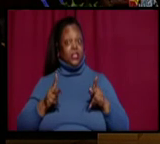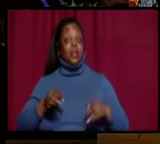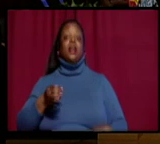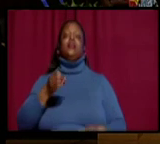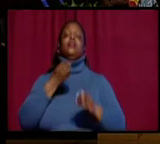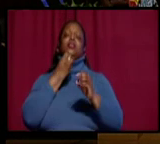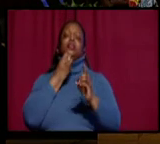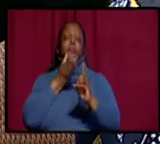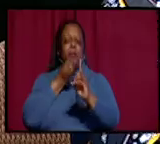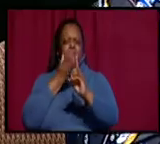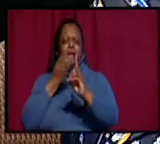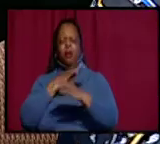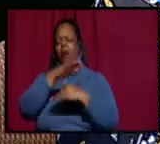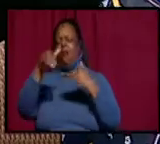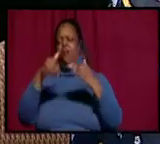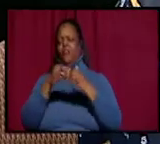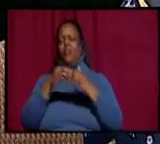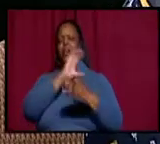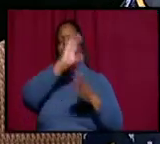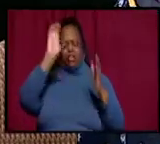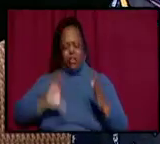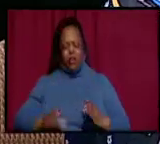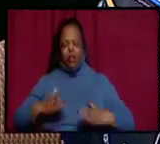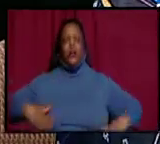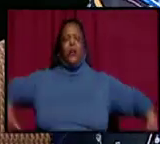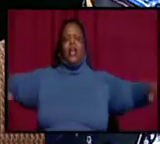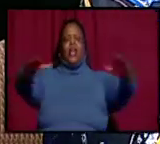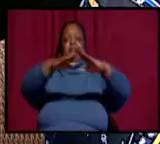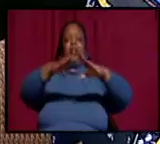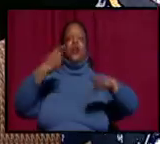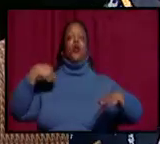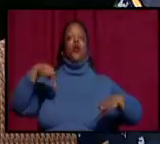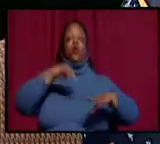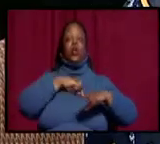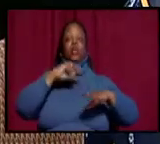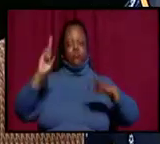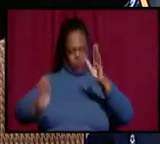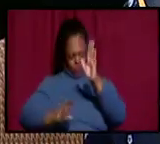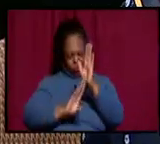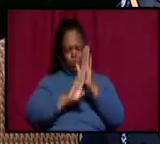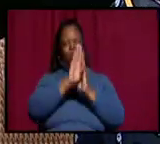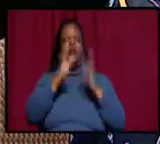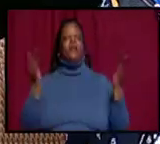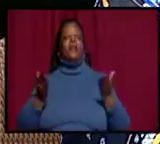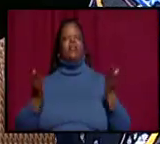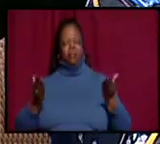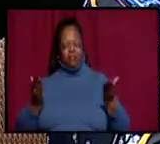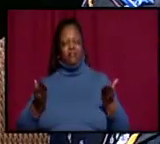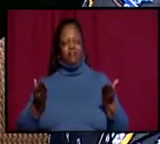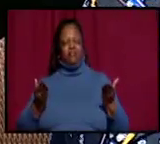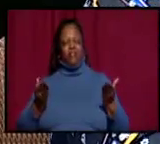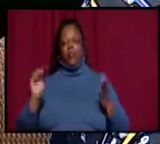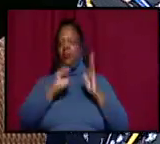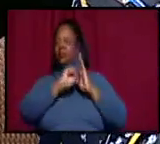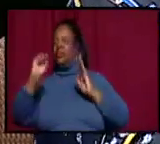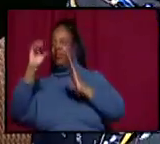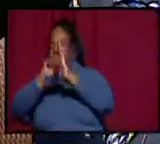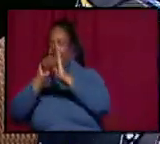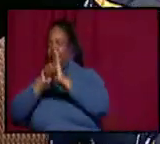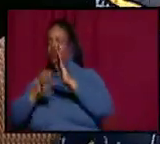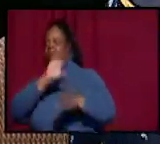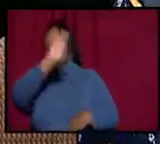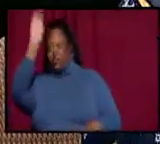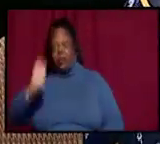speak to the Chicagoland area. We are products of Chicago. We were raised on the south side of